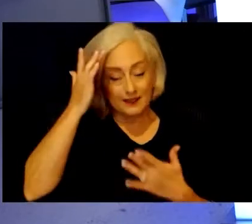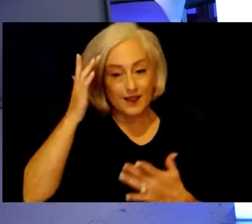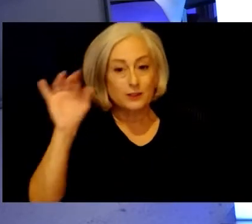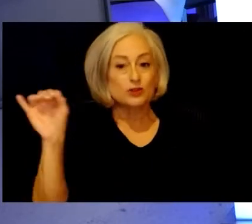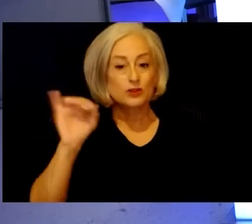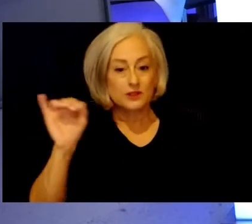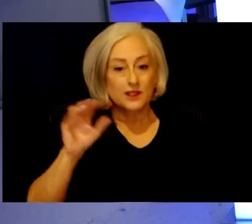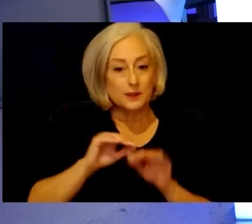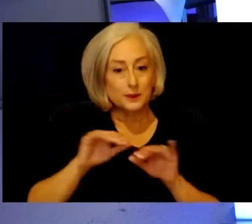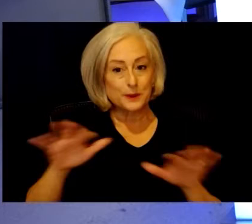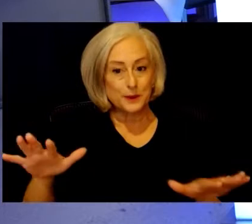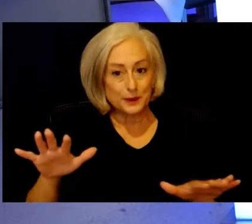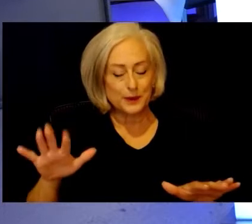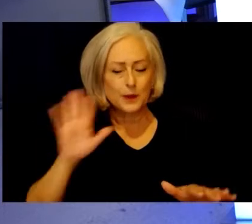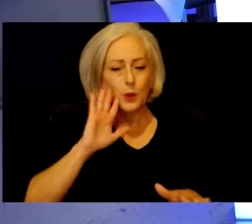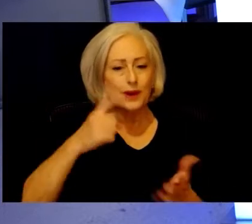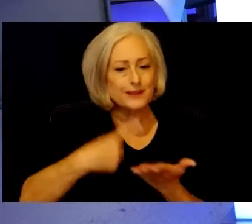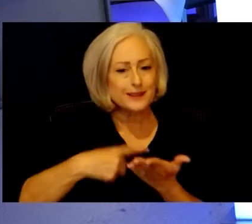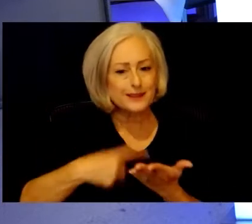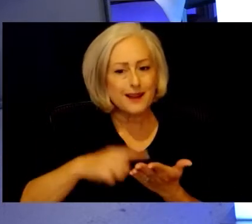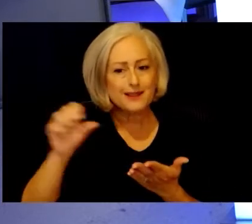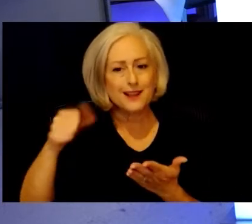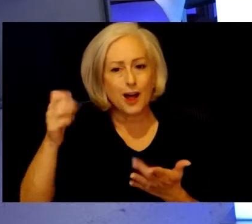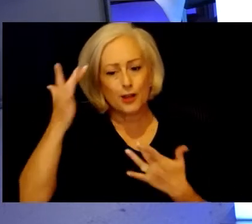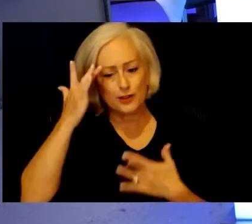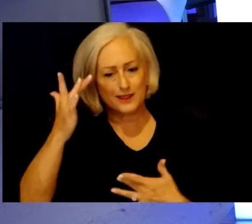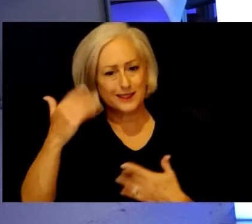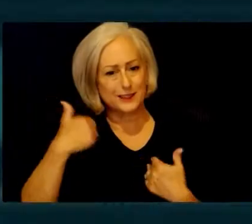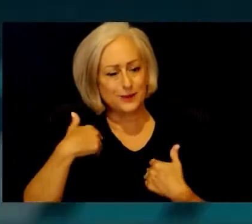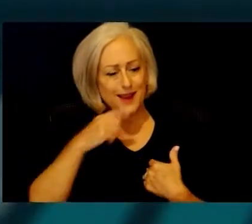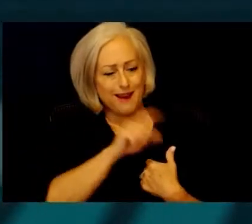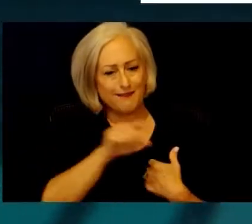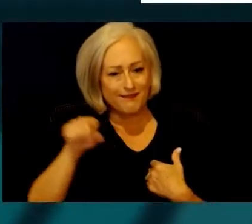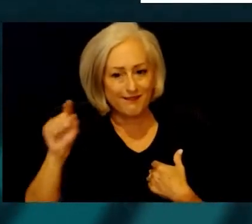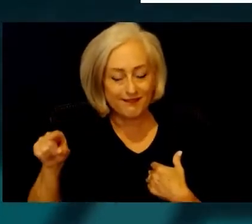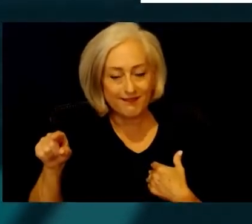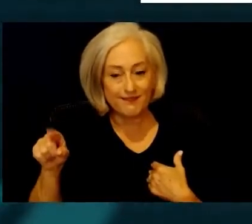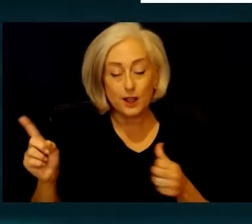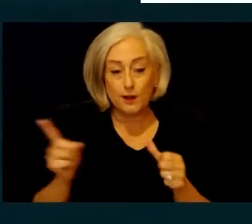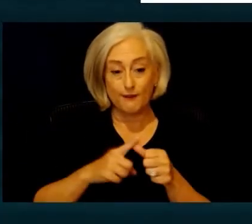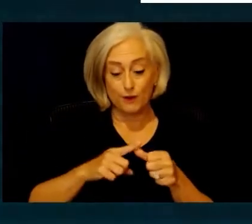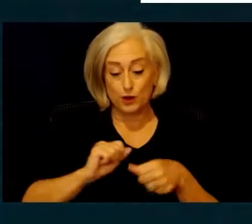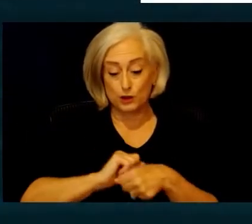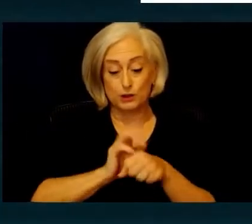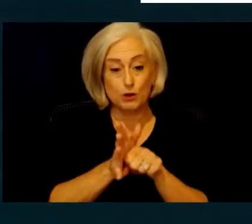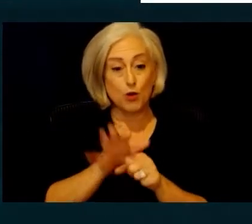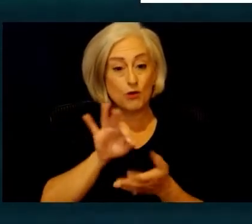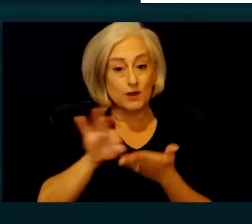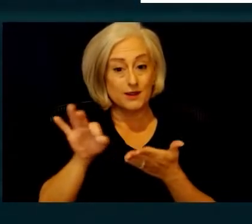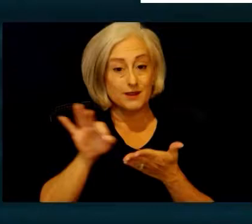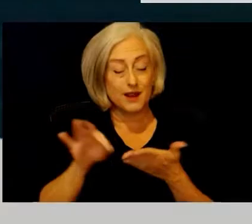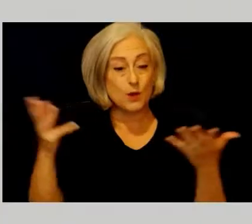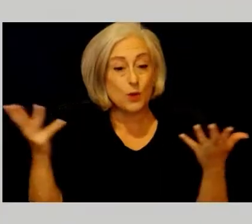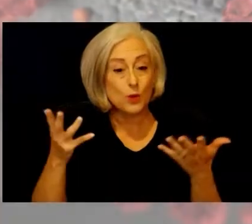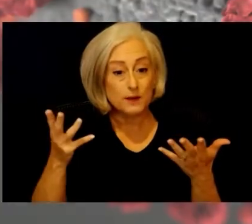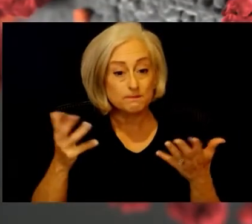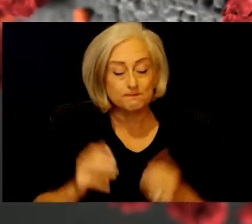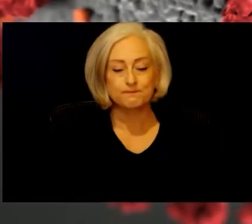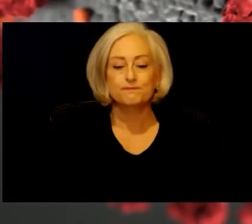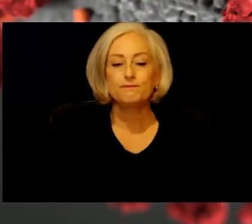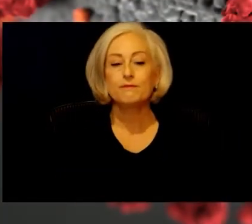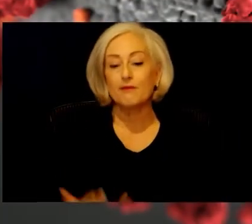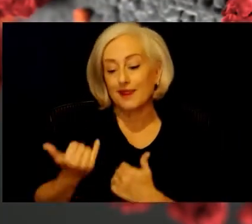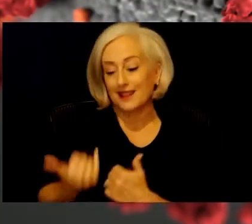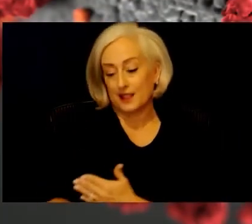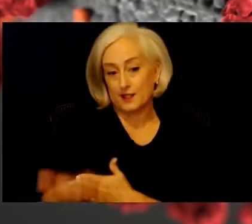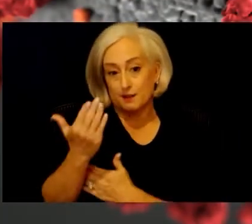us. First, let's talk about COVID and take a look at our current COVID count as of this morning. Right now, we have seen the number